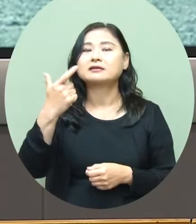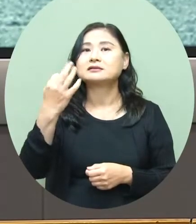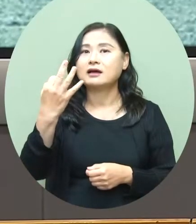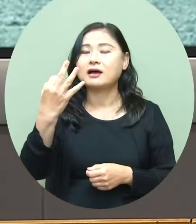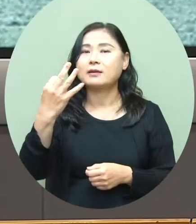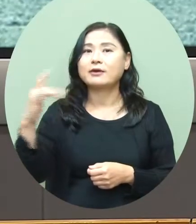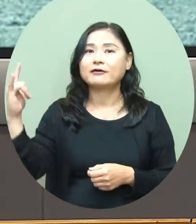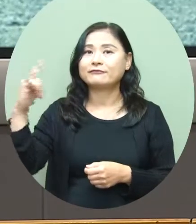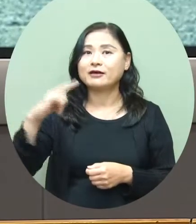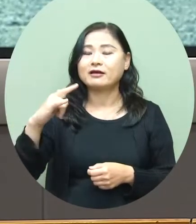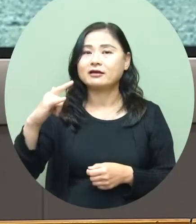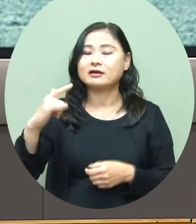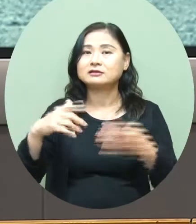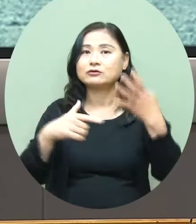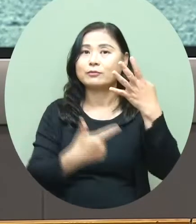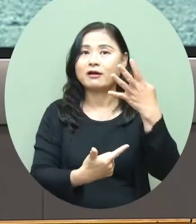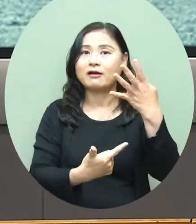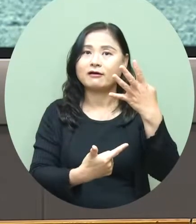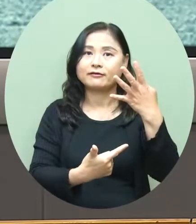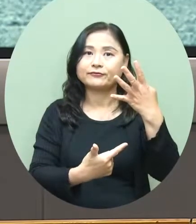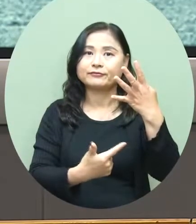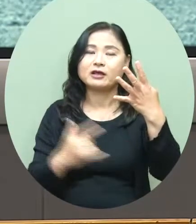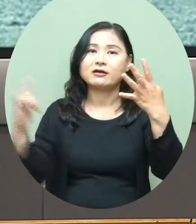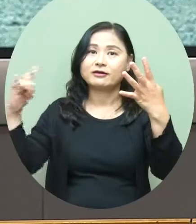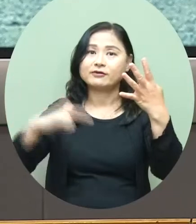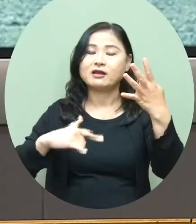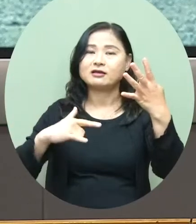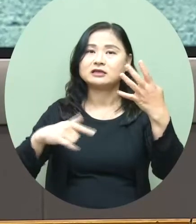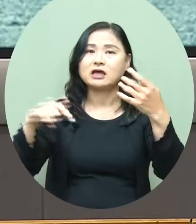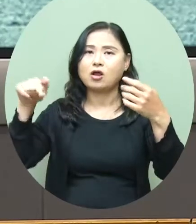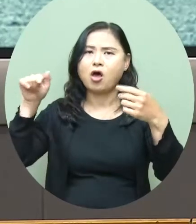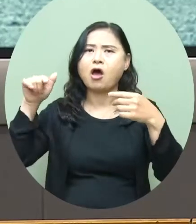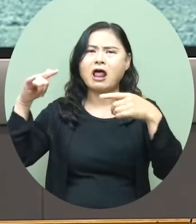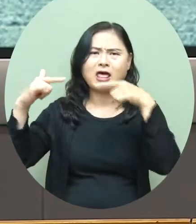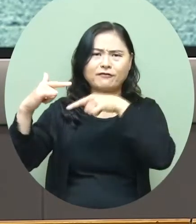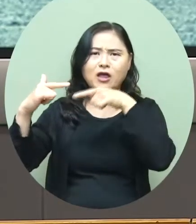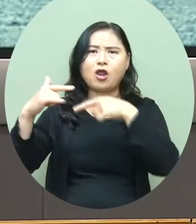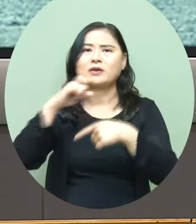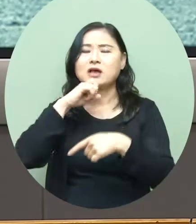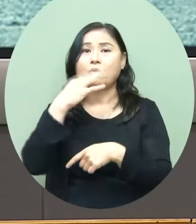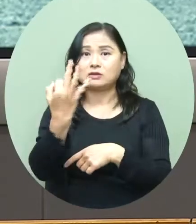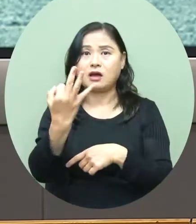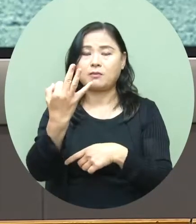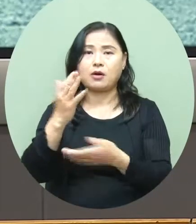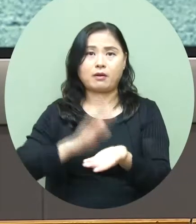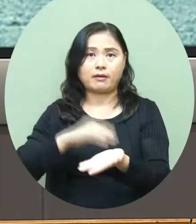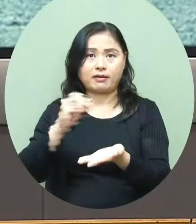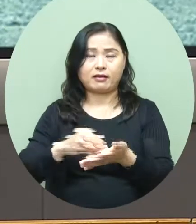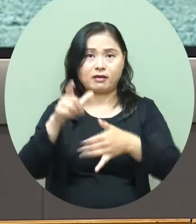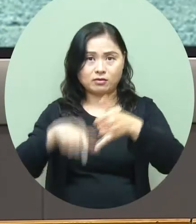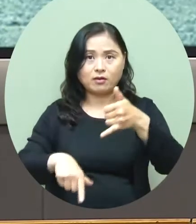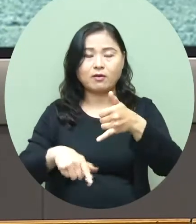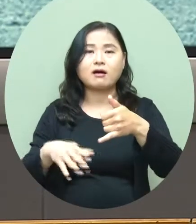the 8th of April, there are 3 cases on this flight. So yesterday evening, the Food and Health Bureau